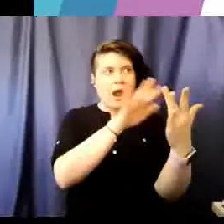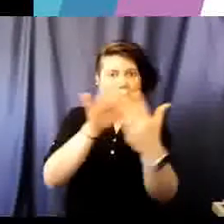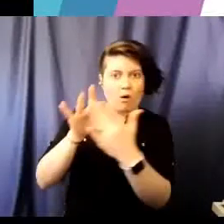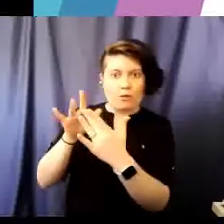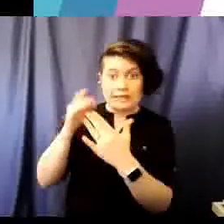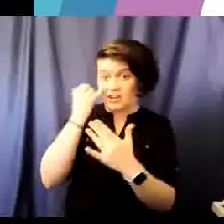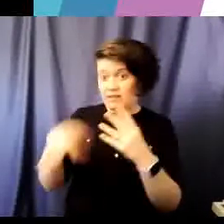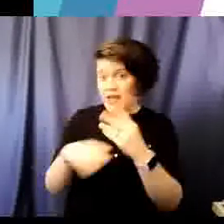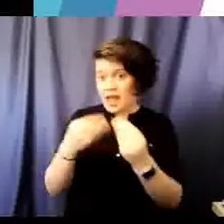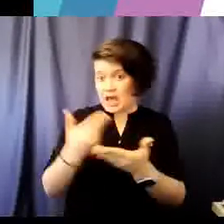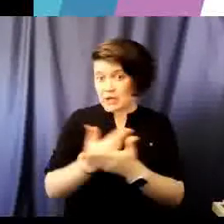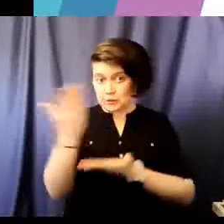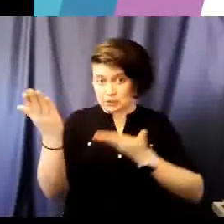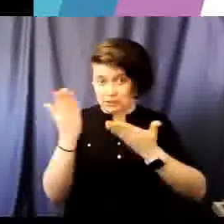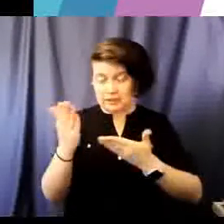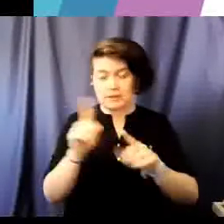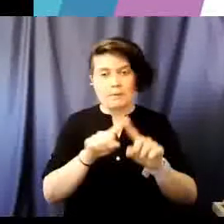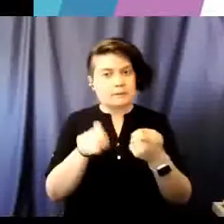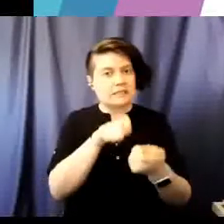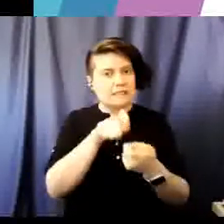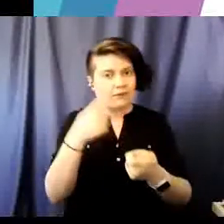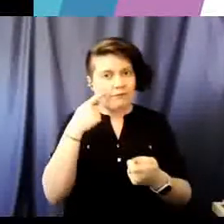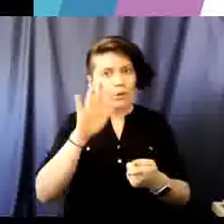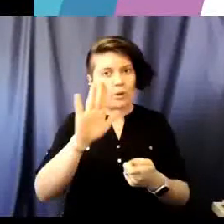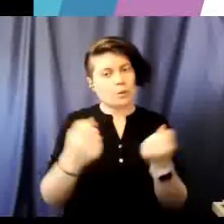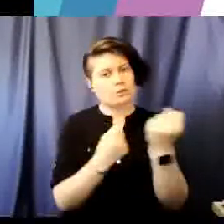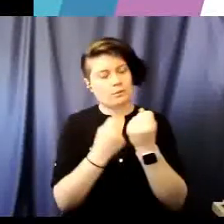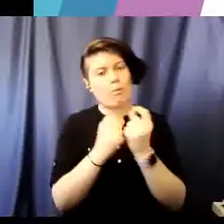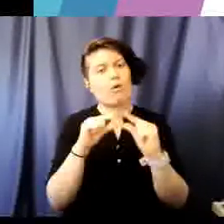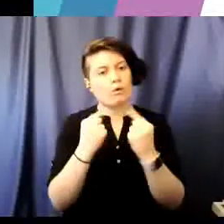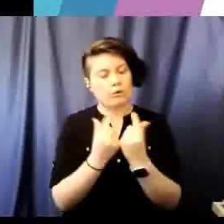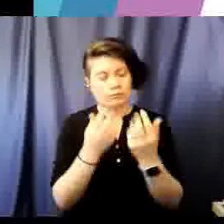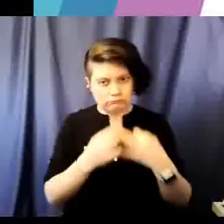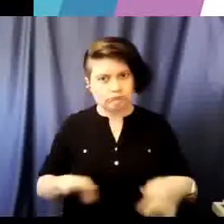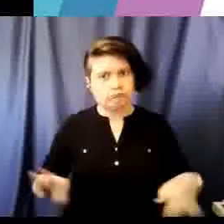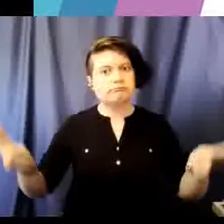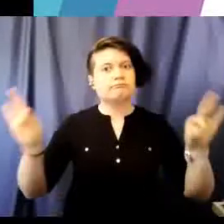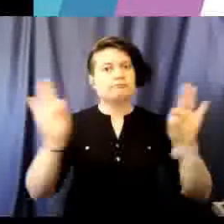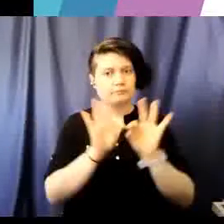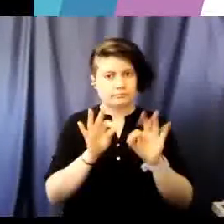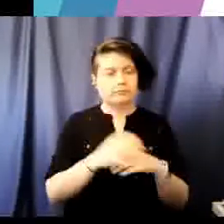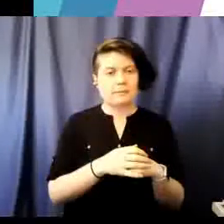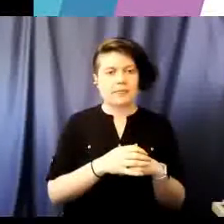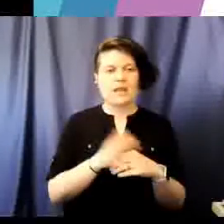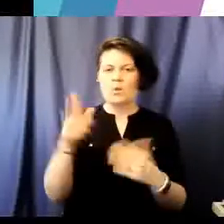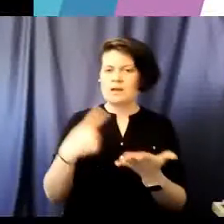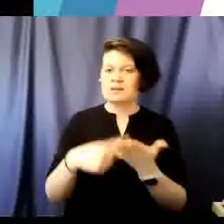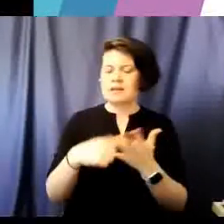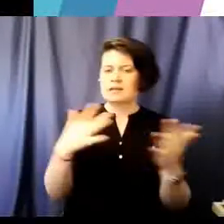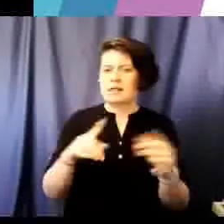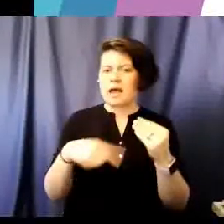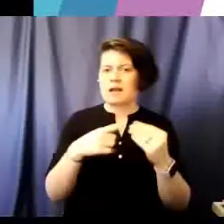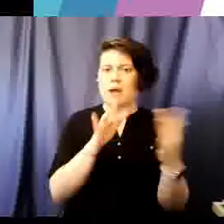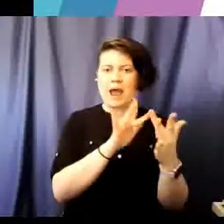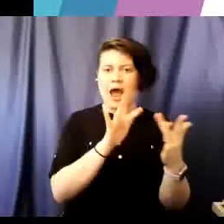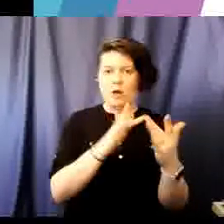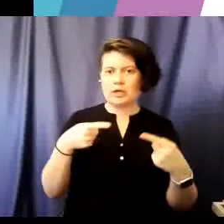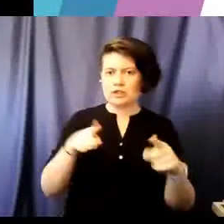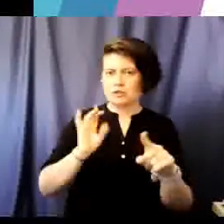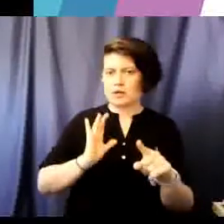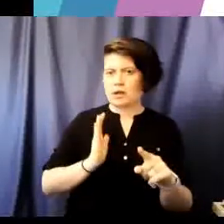service, but specifically for your support group. We're going to spend a lot of time talking about outreach in part 2,